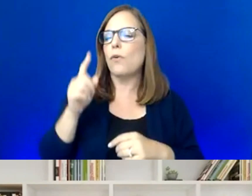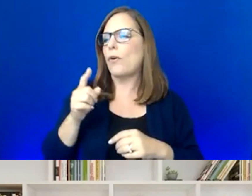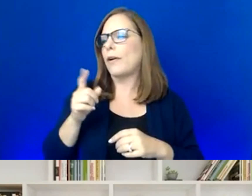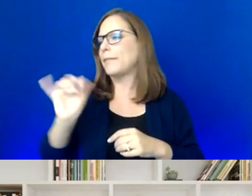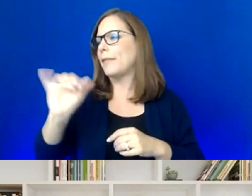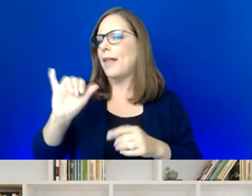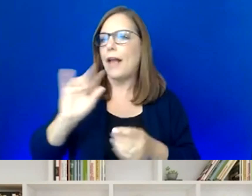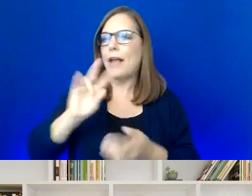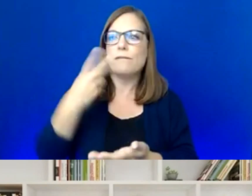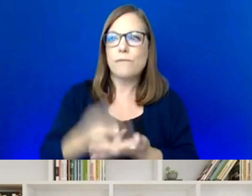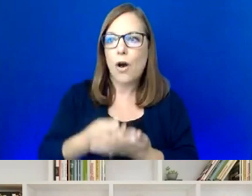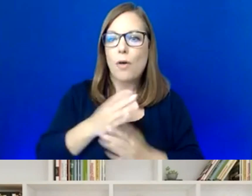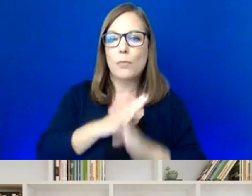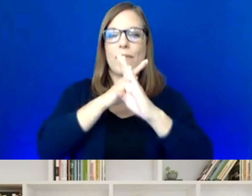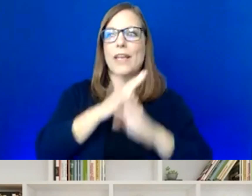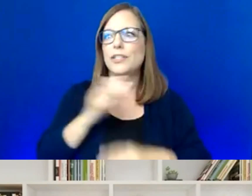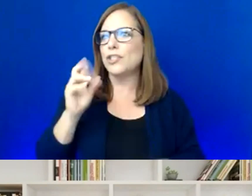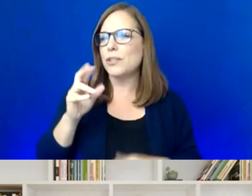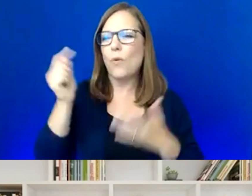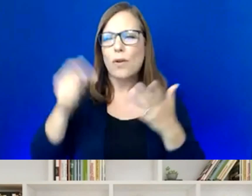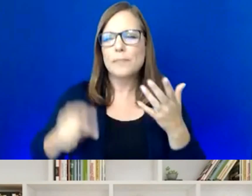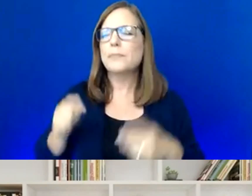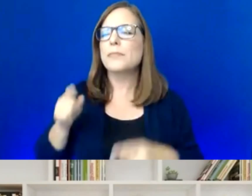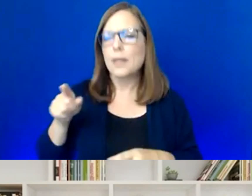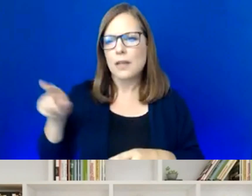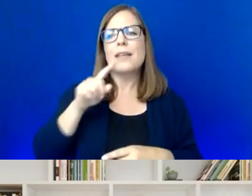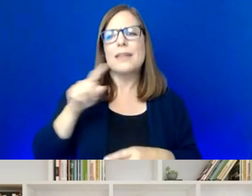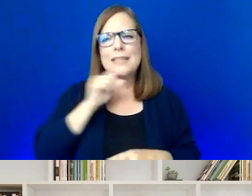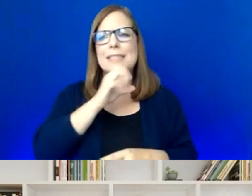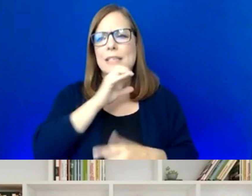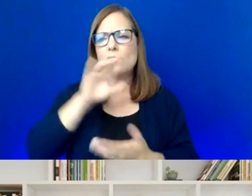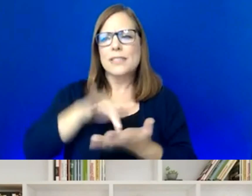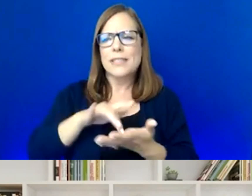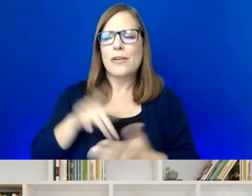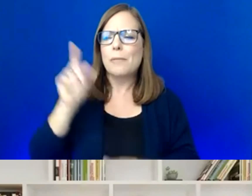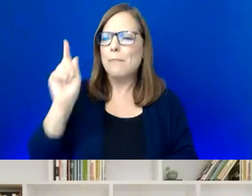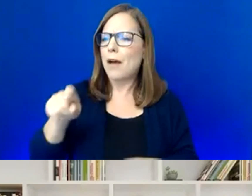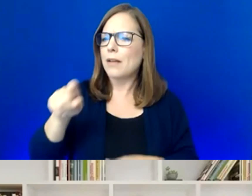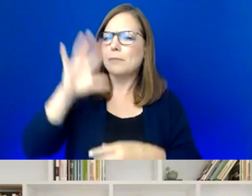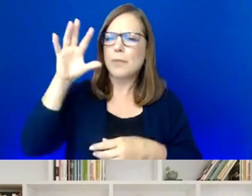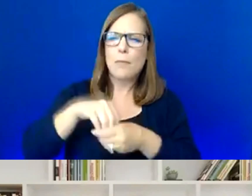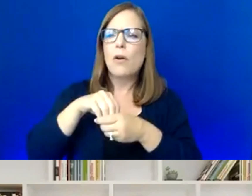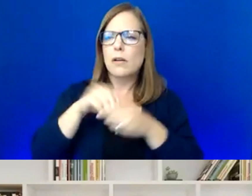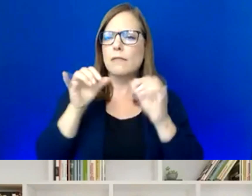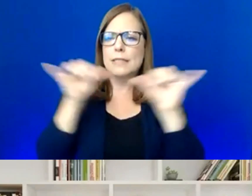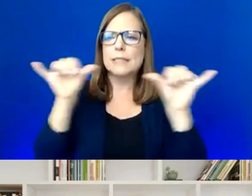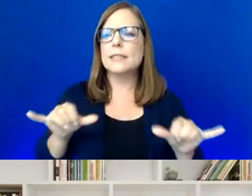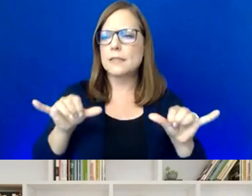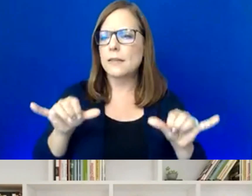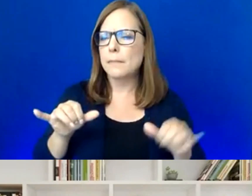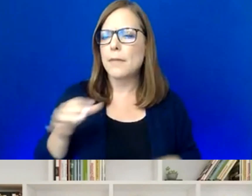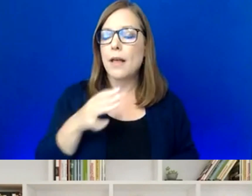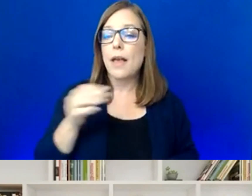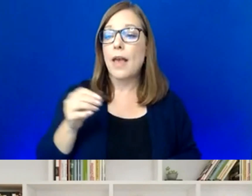I think that they have to be part of, the system. And